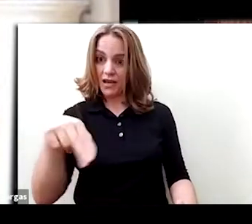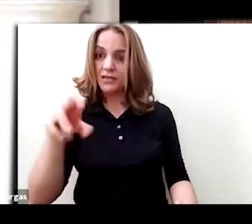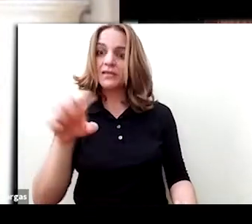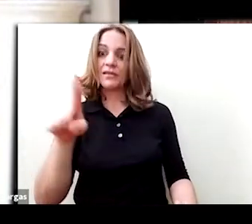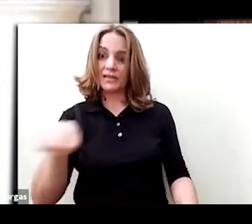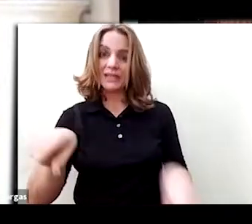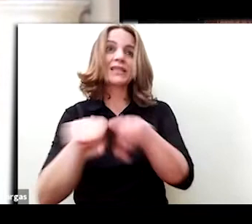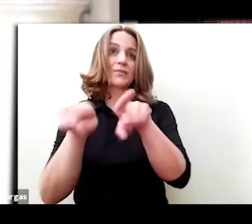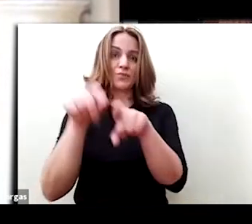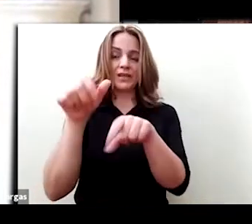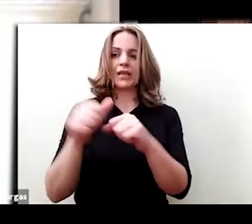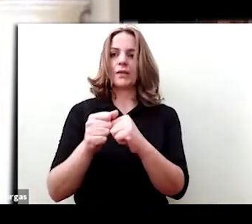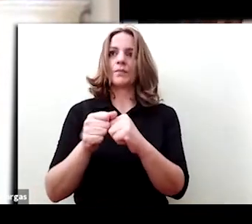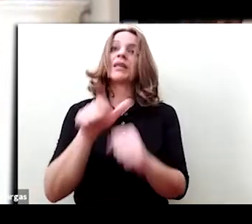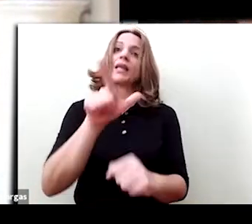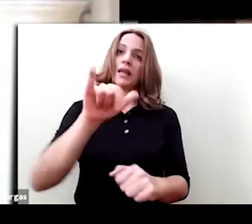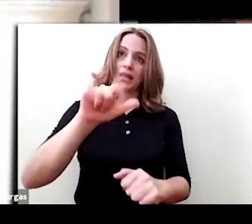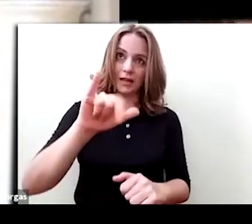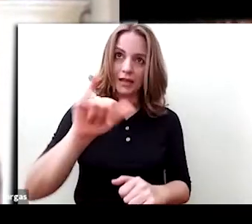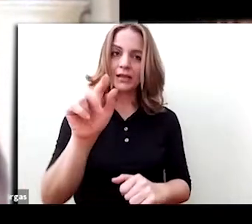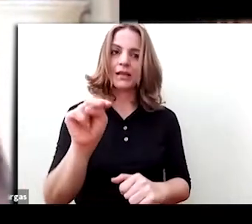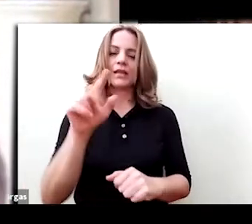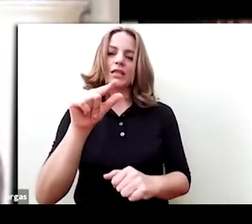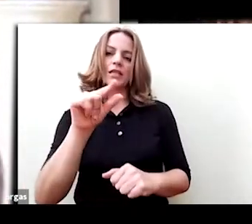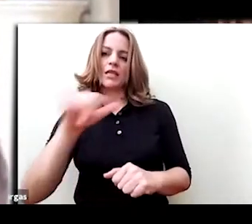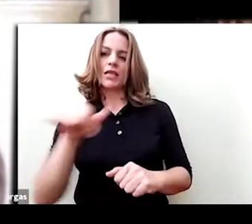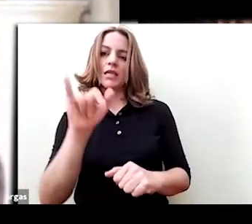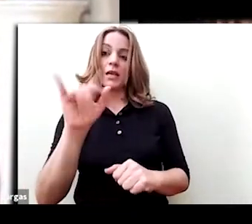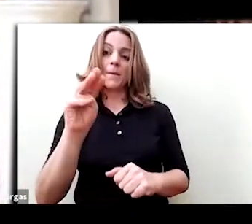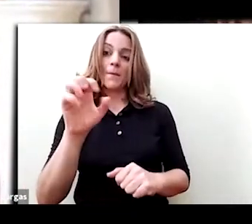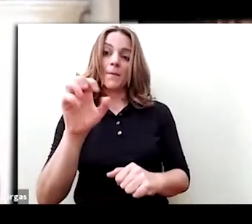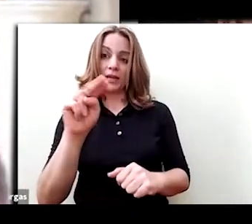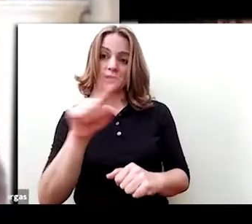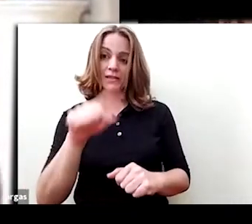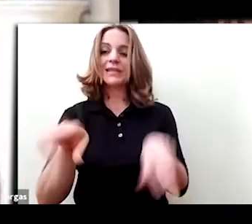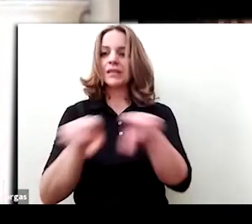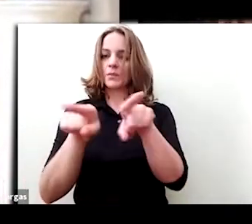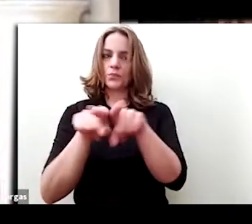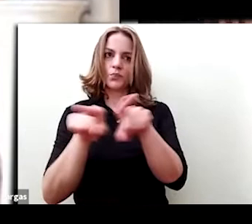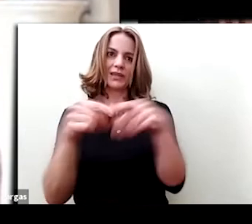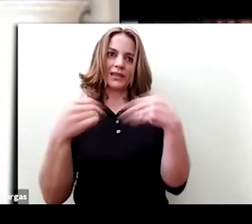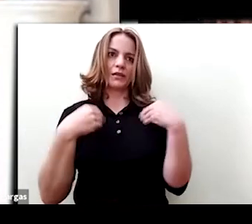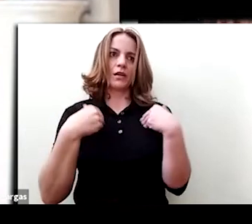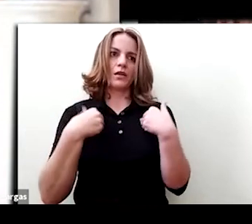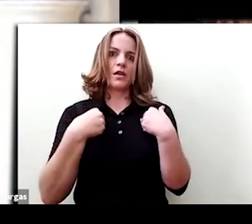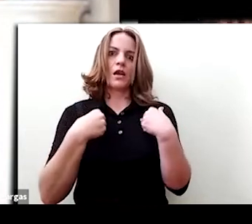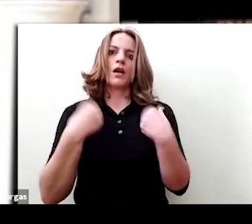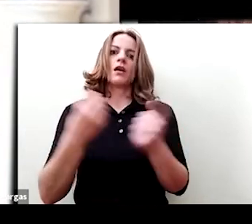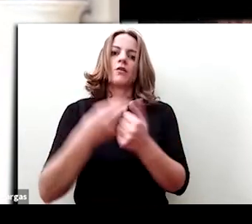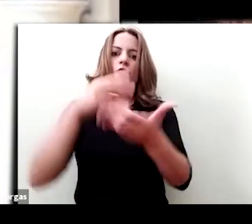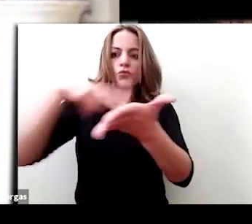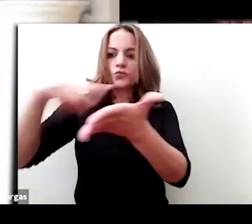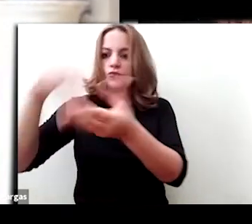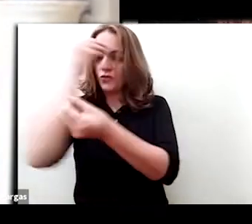Jimenez also, and those were both published in Centro Journal. And the photographs of Maximo Colon really showed a lot too.